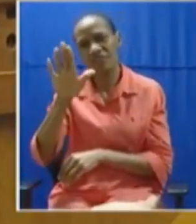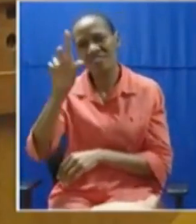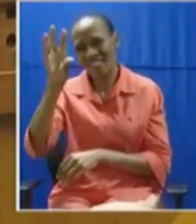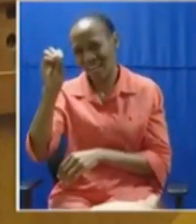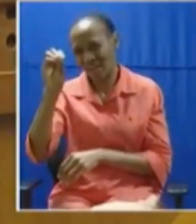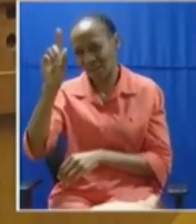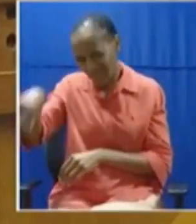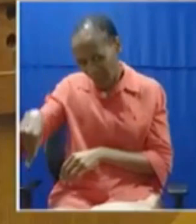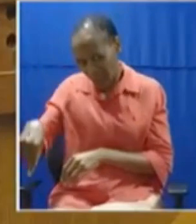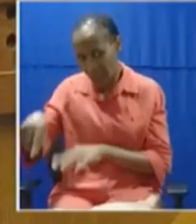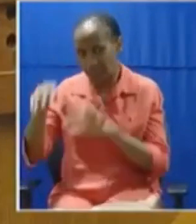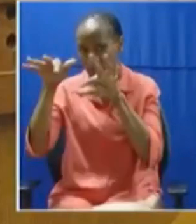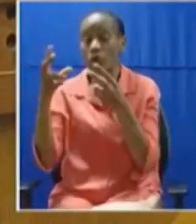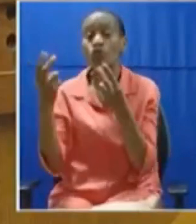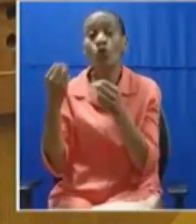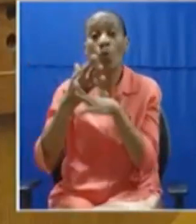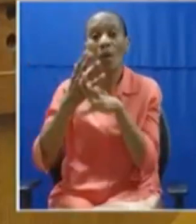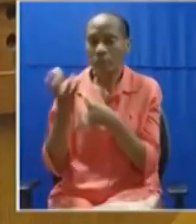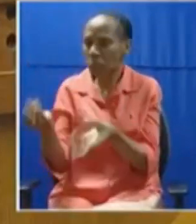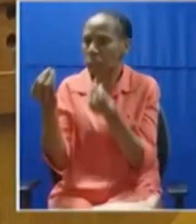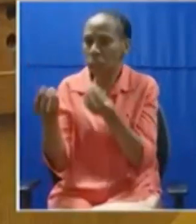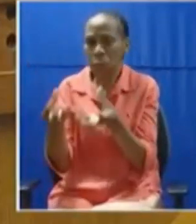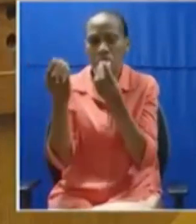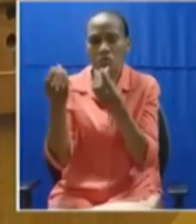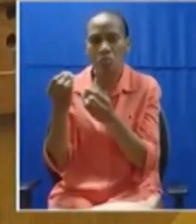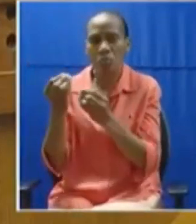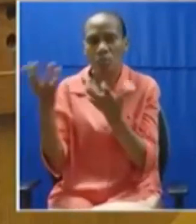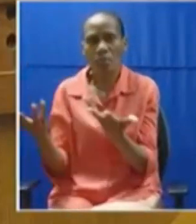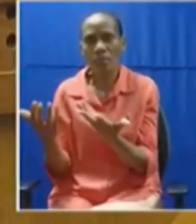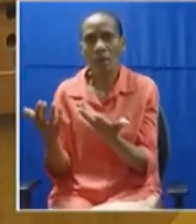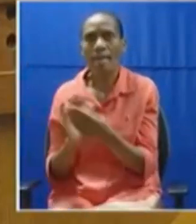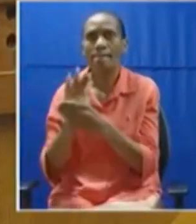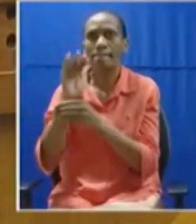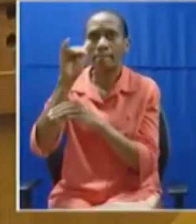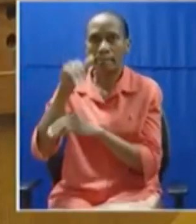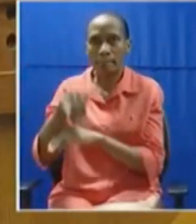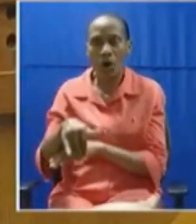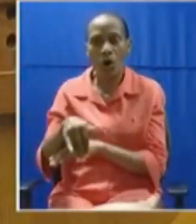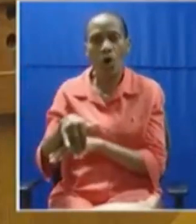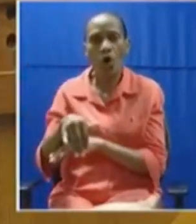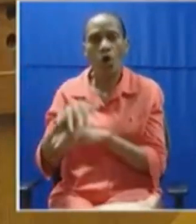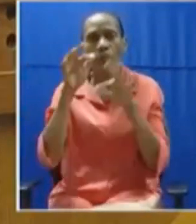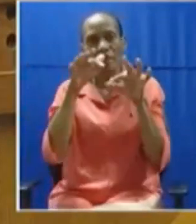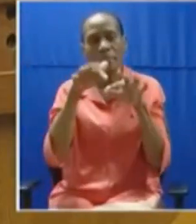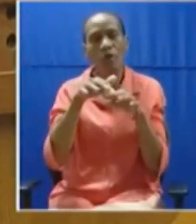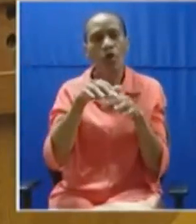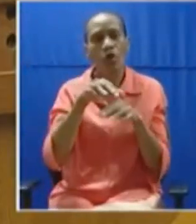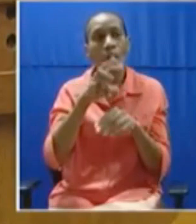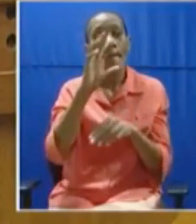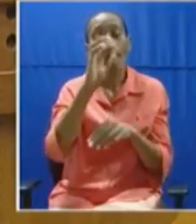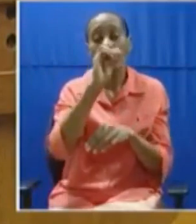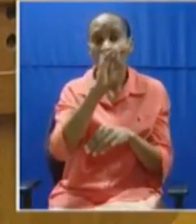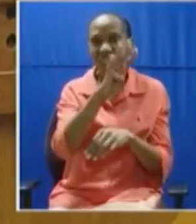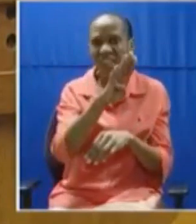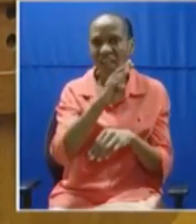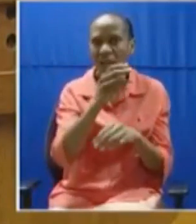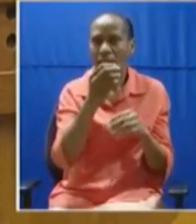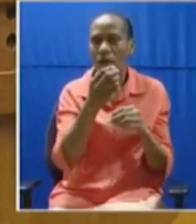650,000 new jobs, more than the entire population of Mangaung in new jobs alone.